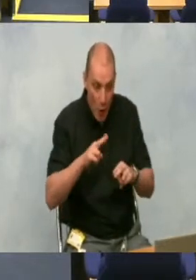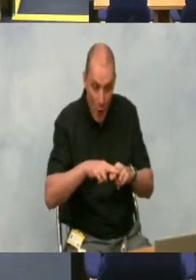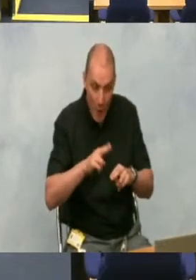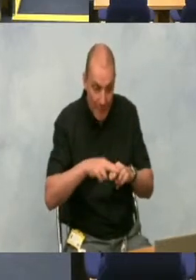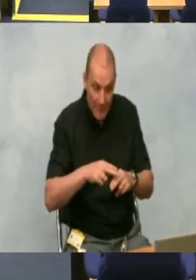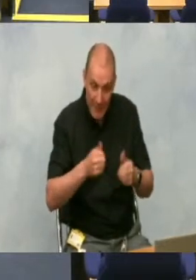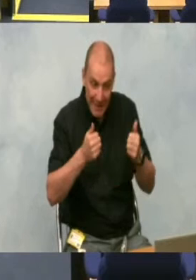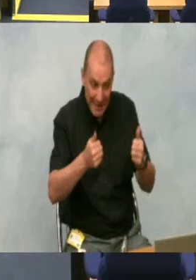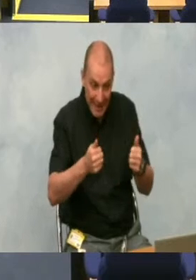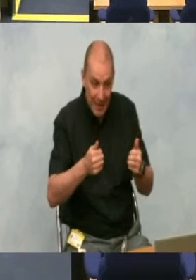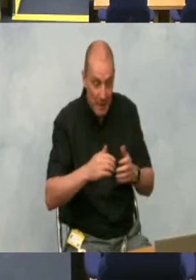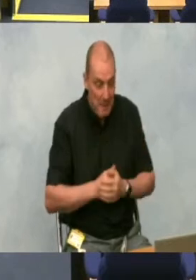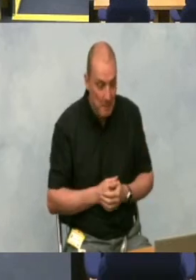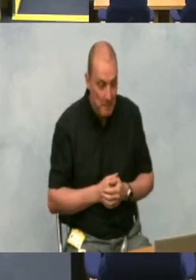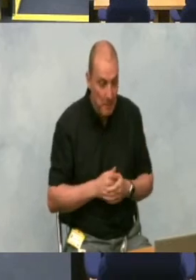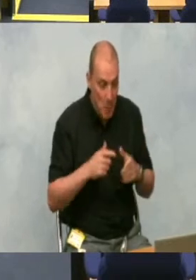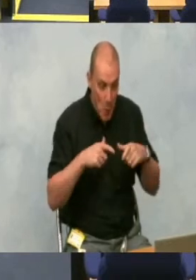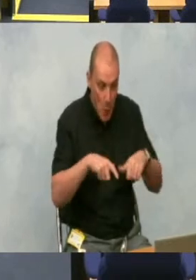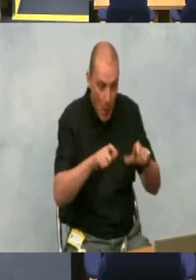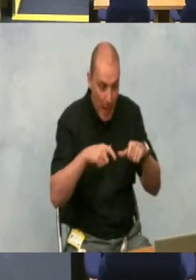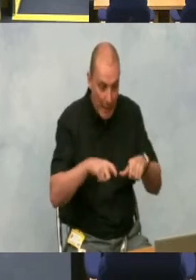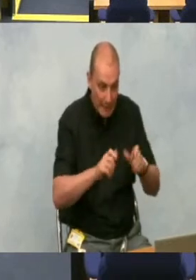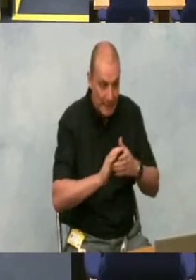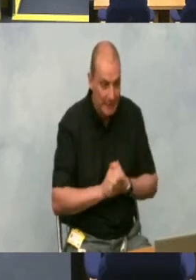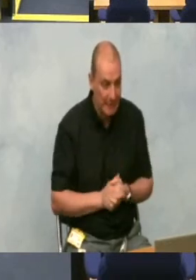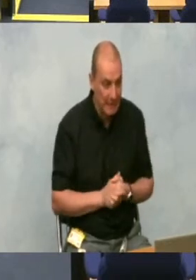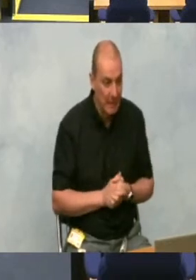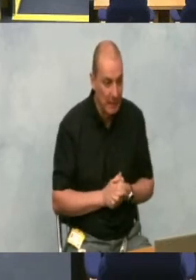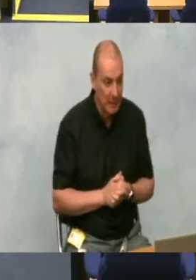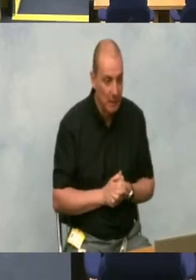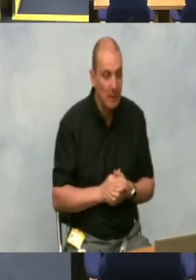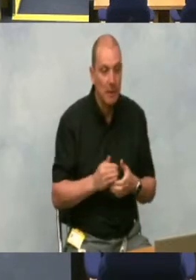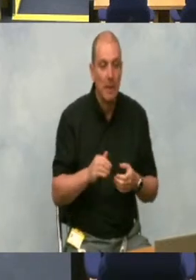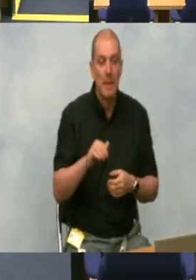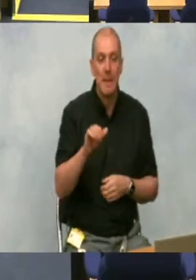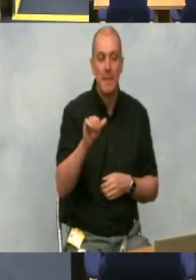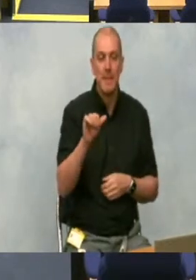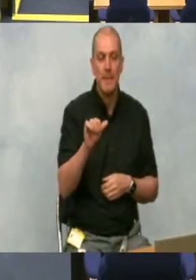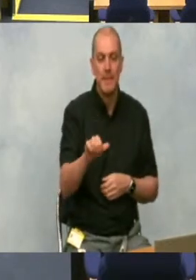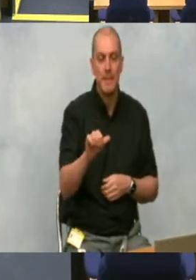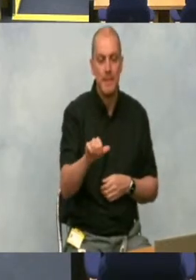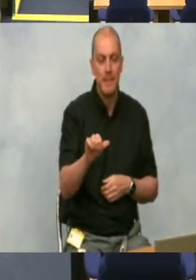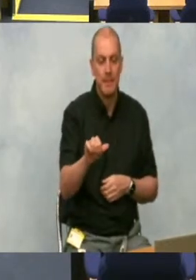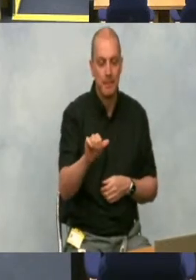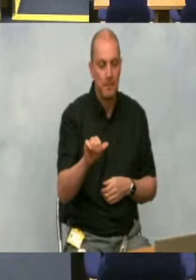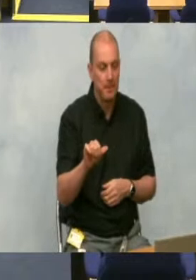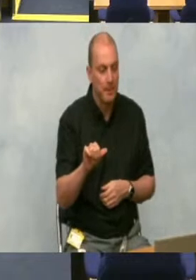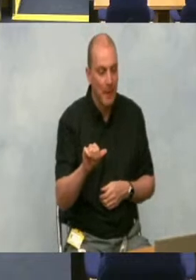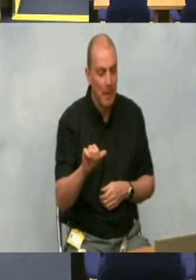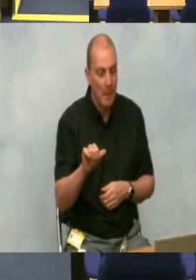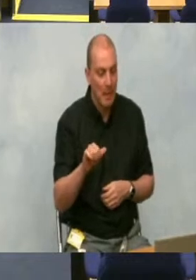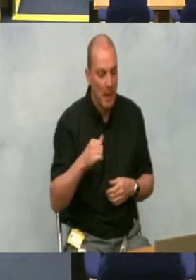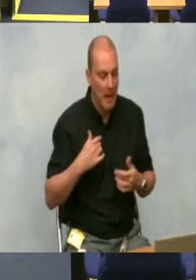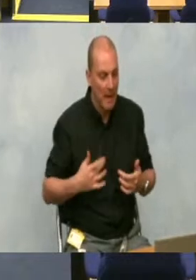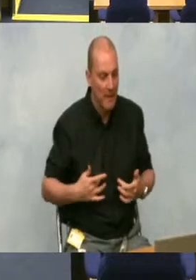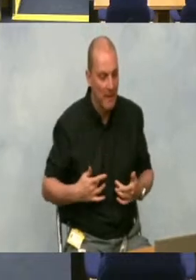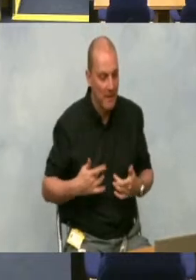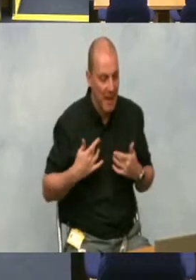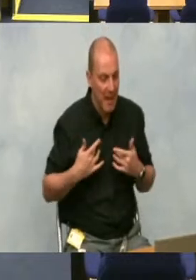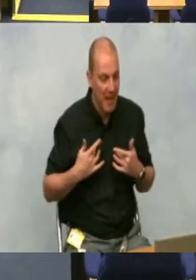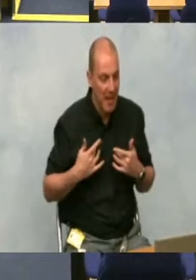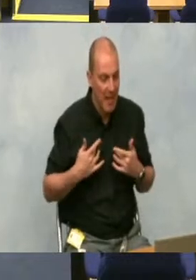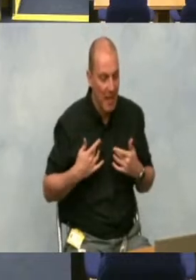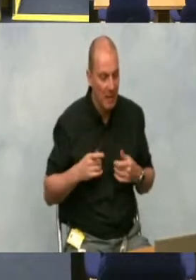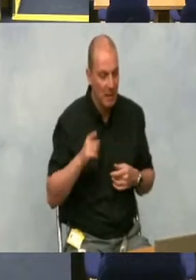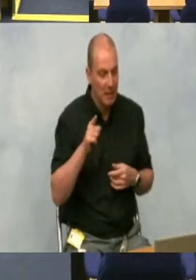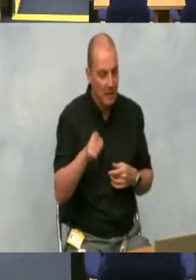yourself and the officers, I suspect that this building will not continue as